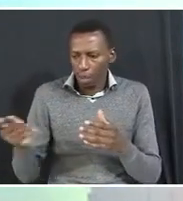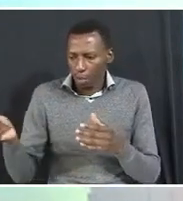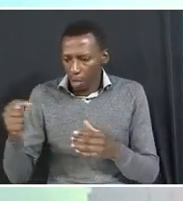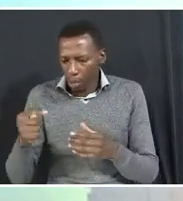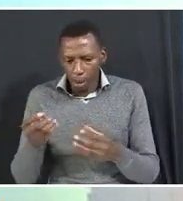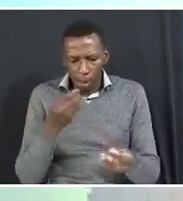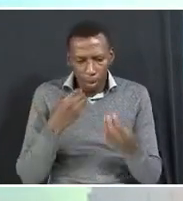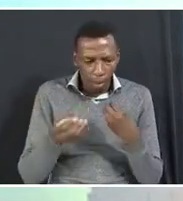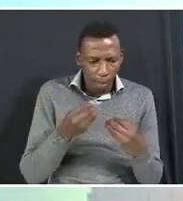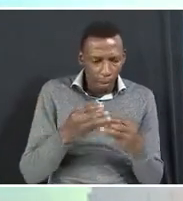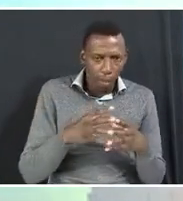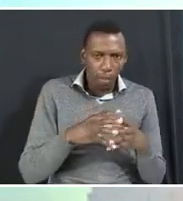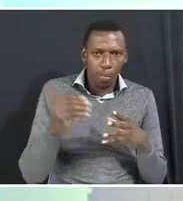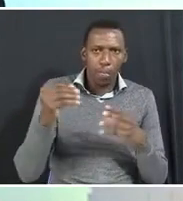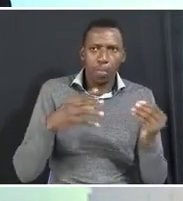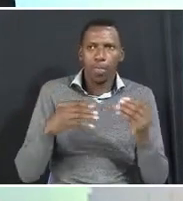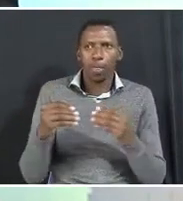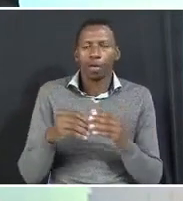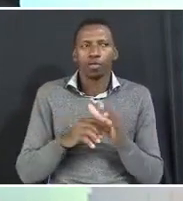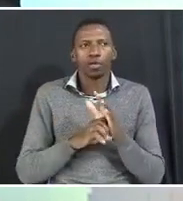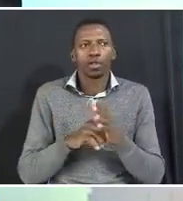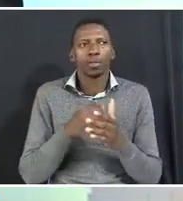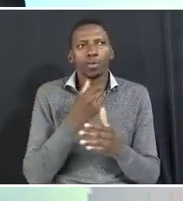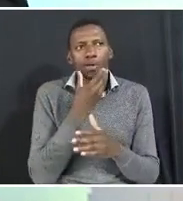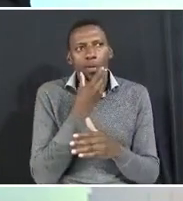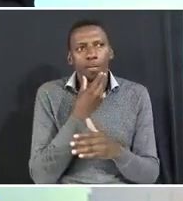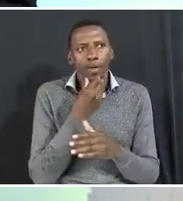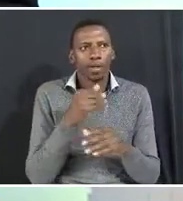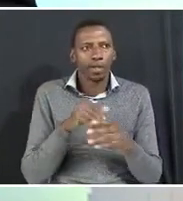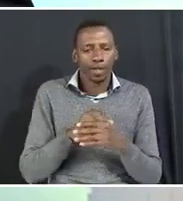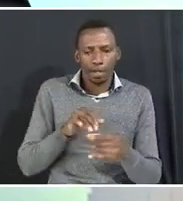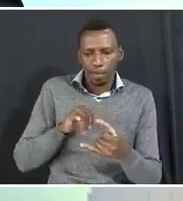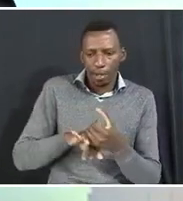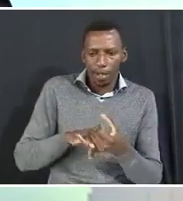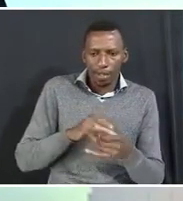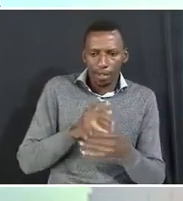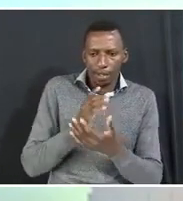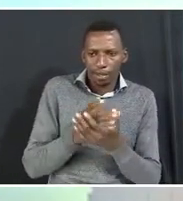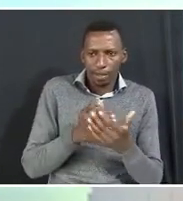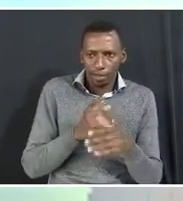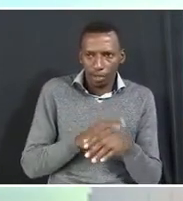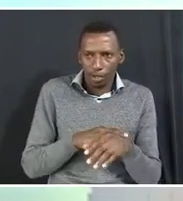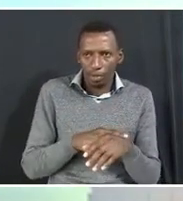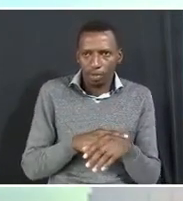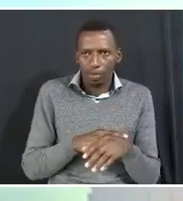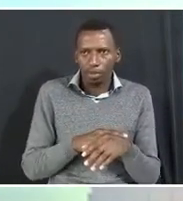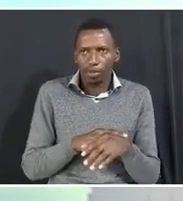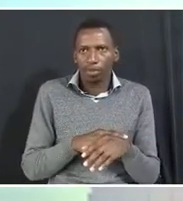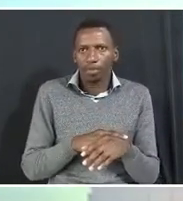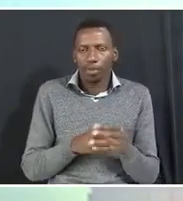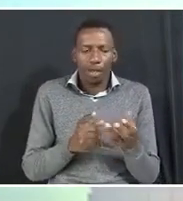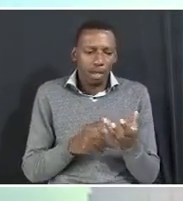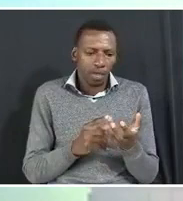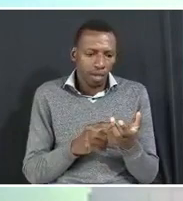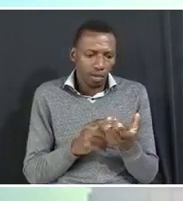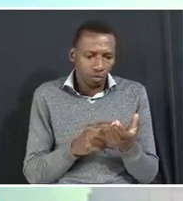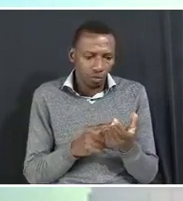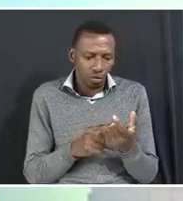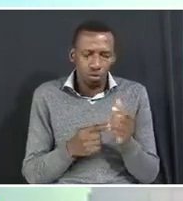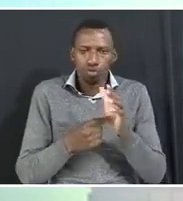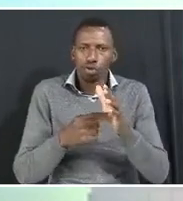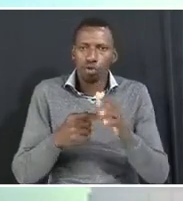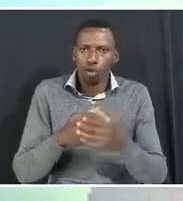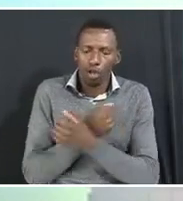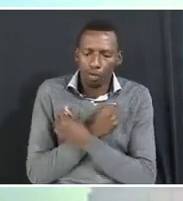count on it, like men in marriage sometimes do great things for their wives and then they count that they have shown love until another time